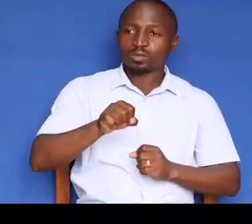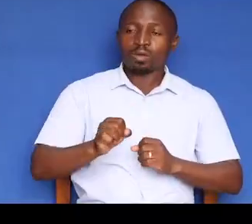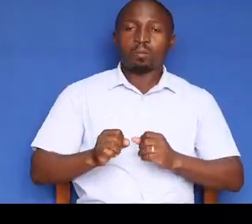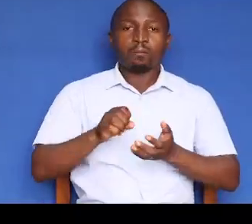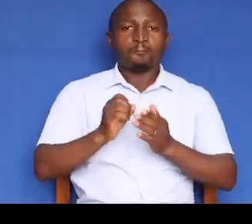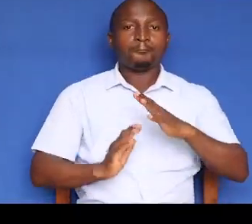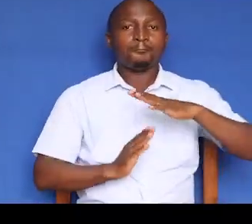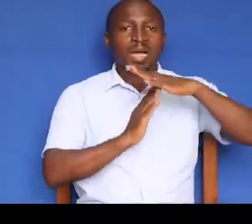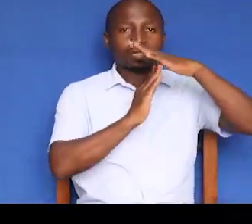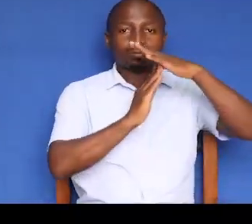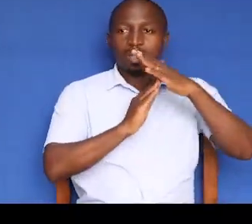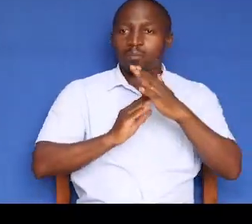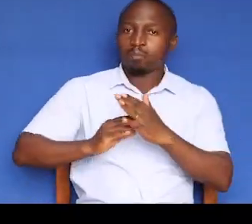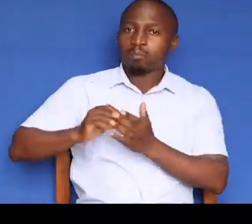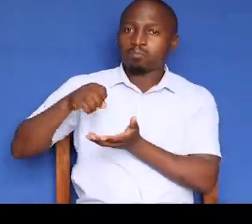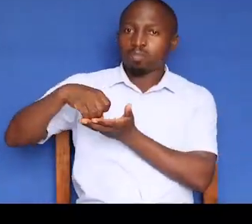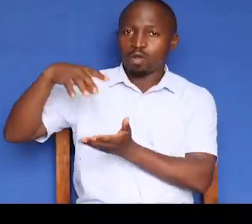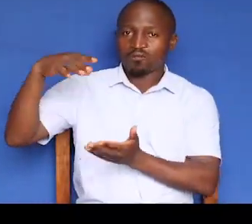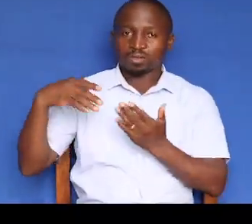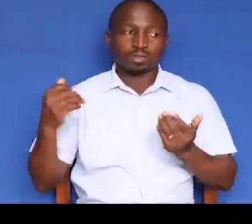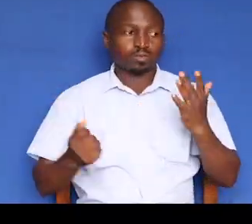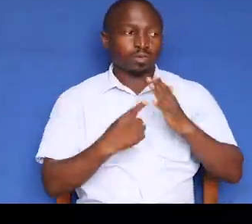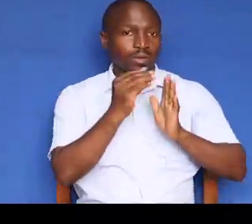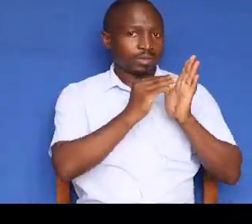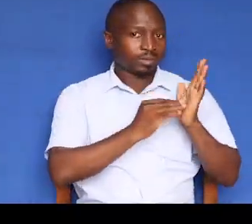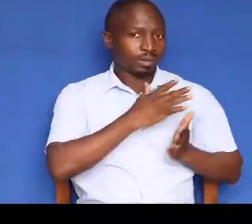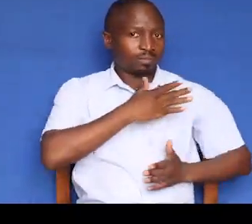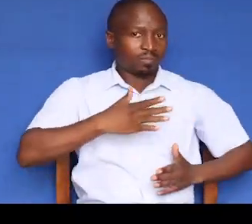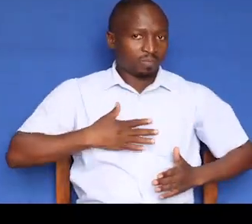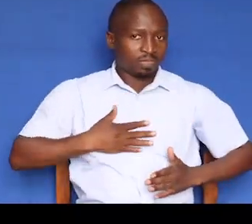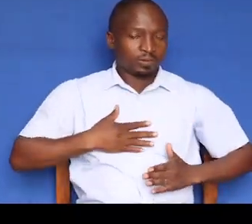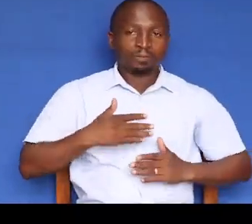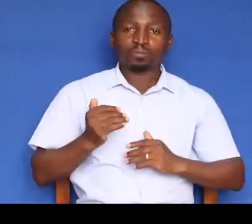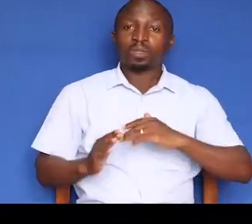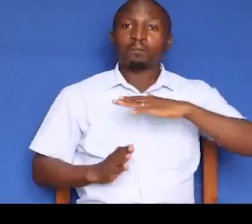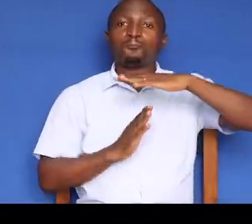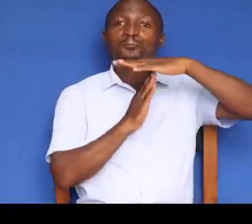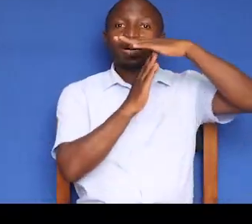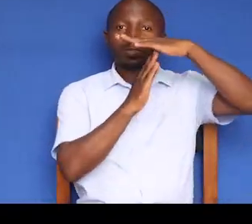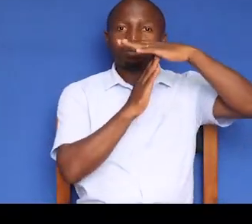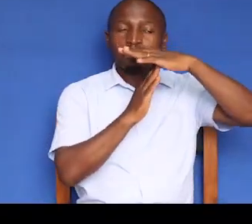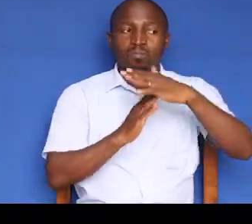profit. So according to our solution, the maximum profit